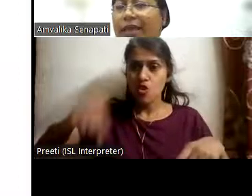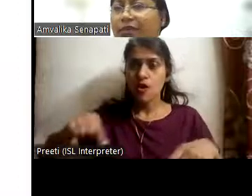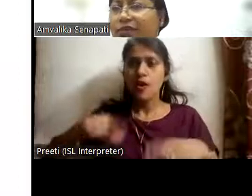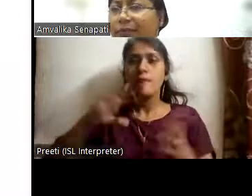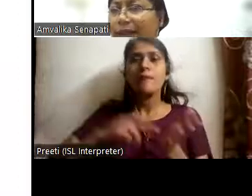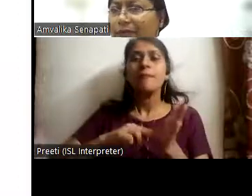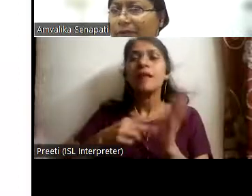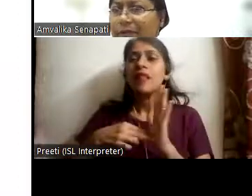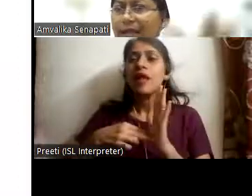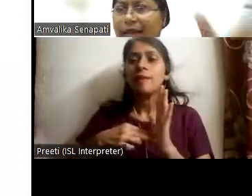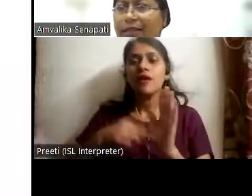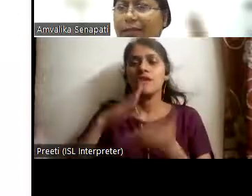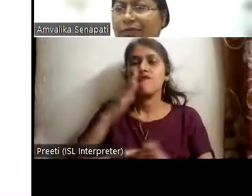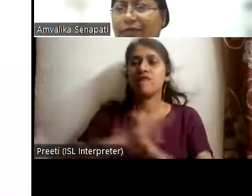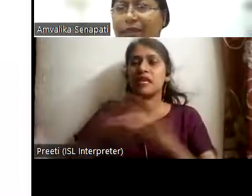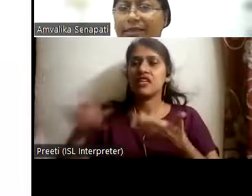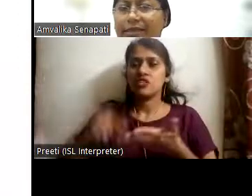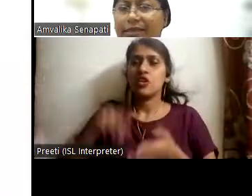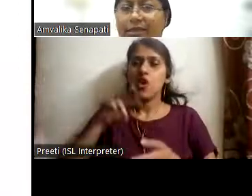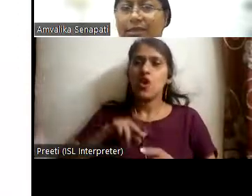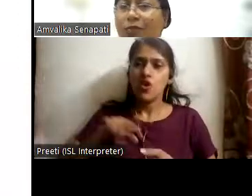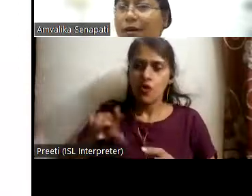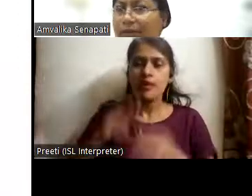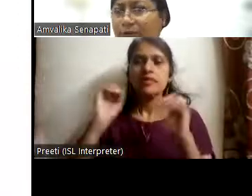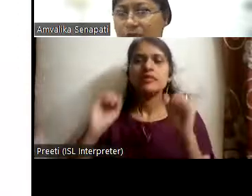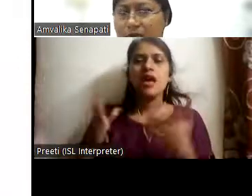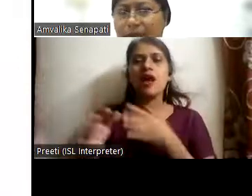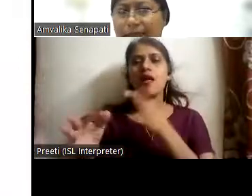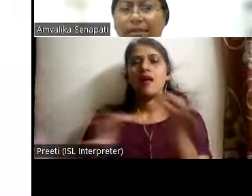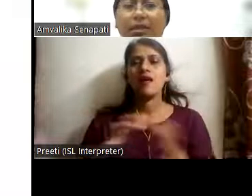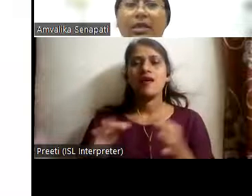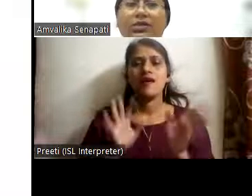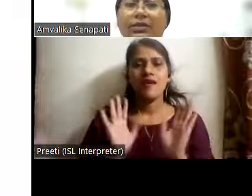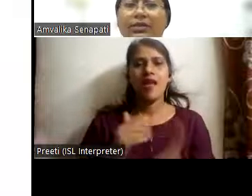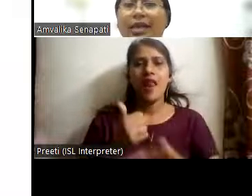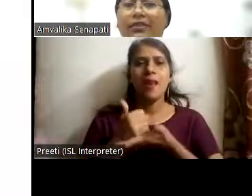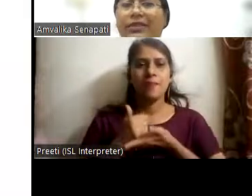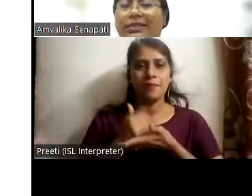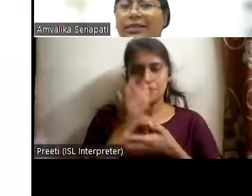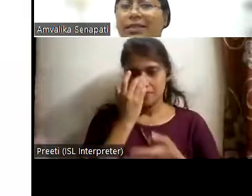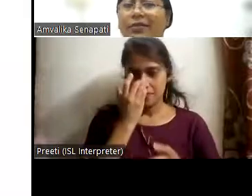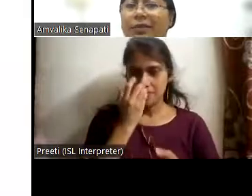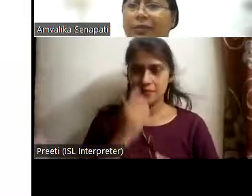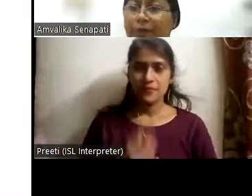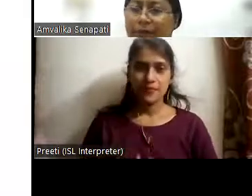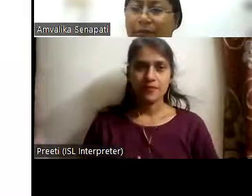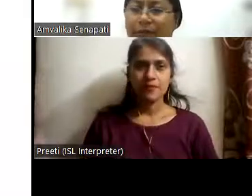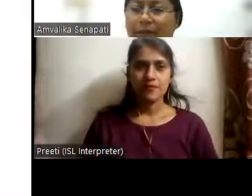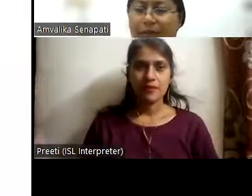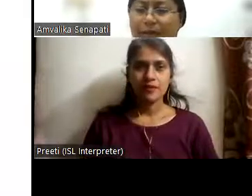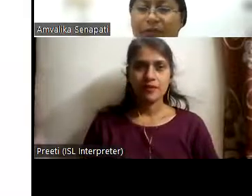to the edge of the platform and the platform ends here. So this is a warning not to go ahead. So this kind of tiles are there for people